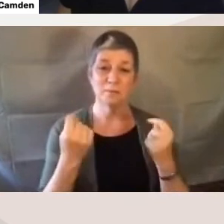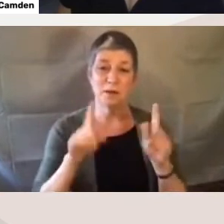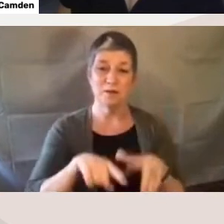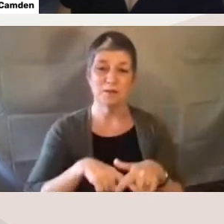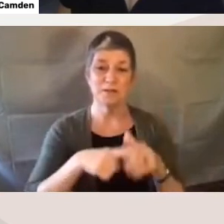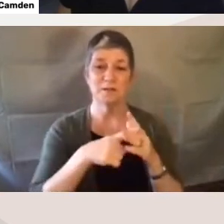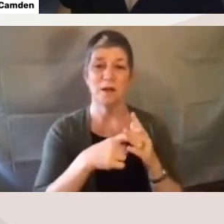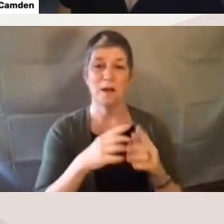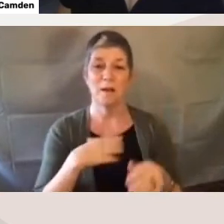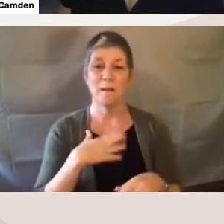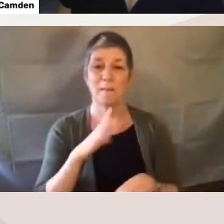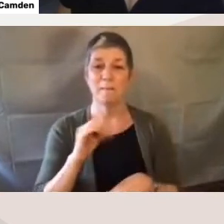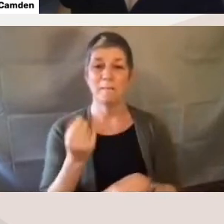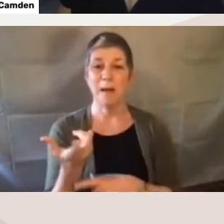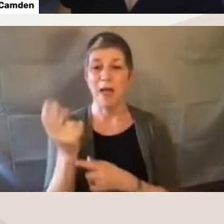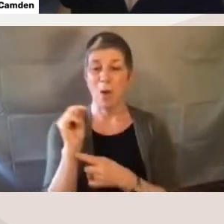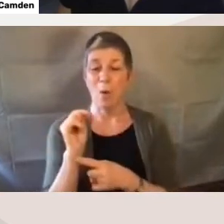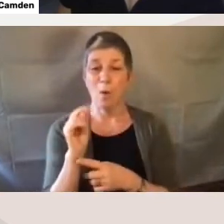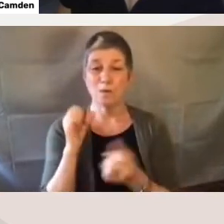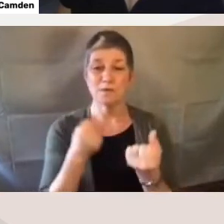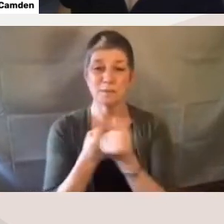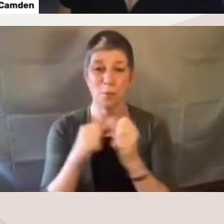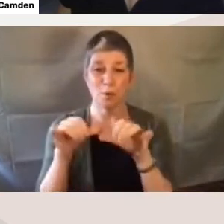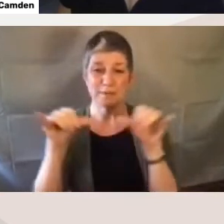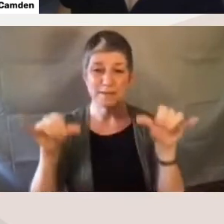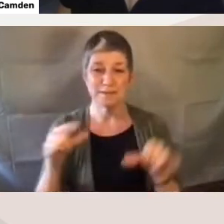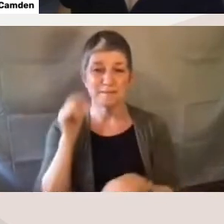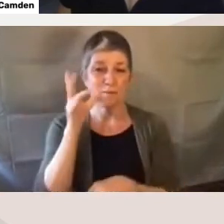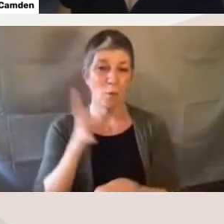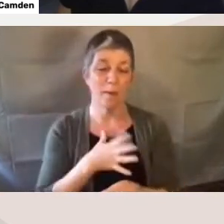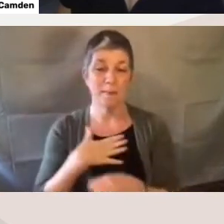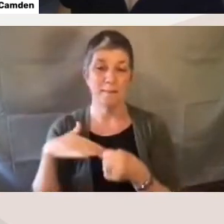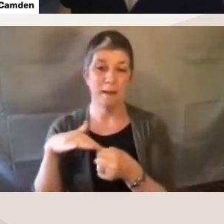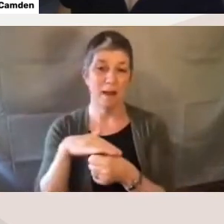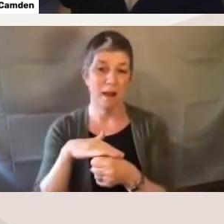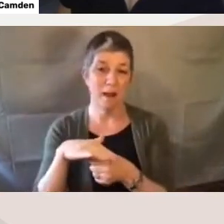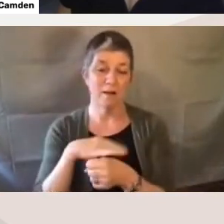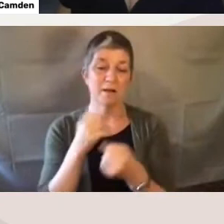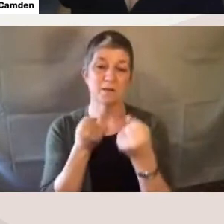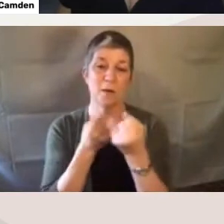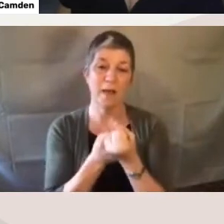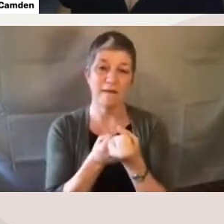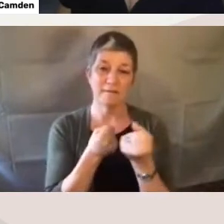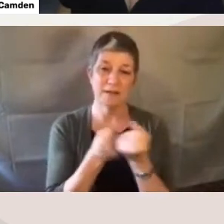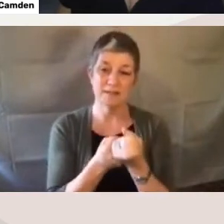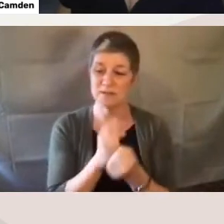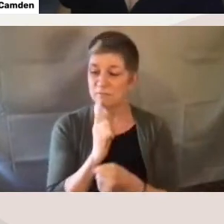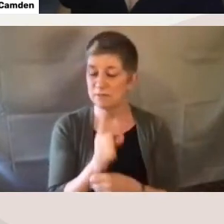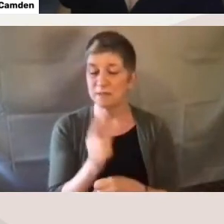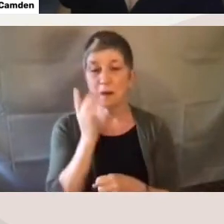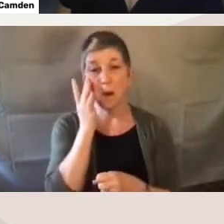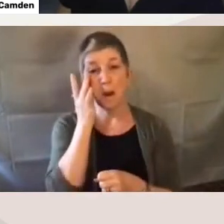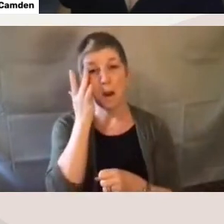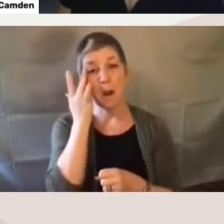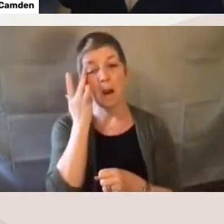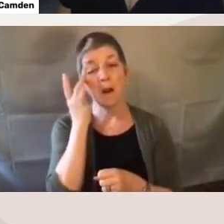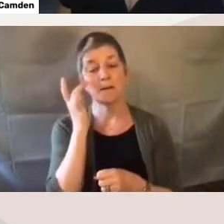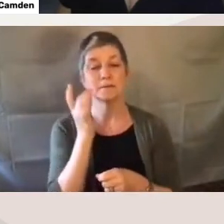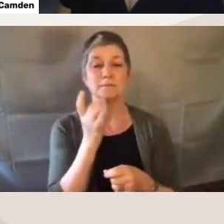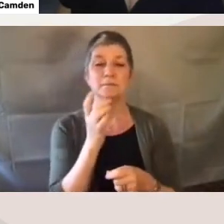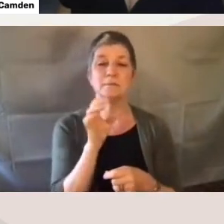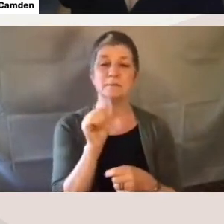support system as well for women in my area. So advocacy is like advocacy and